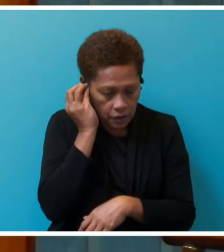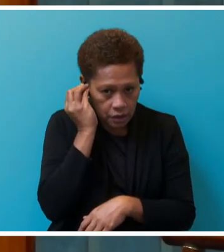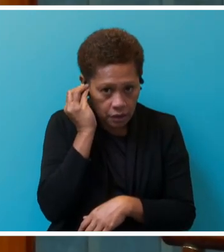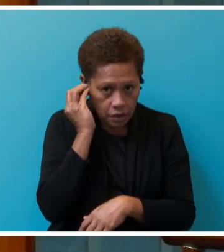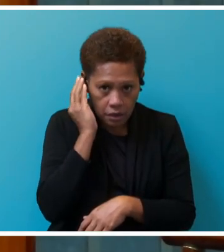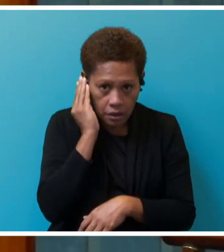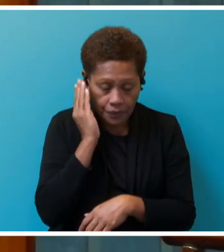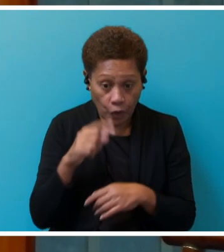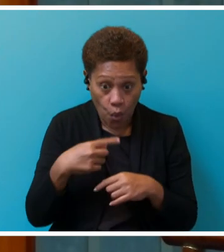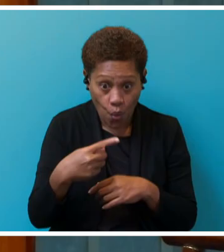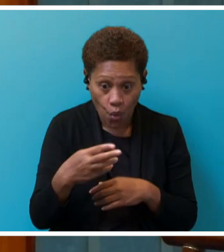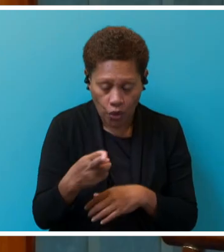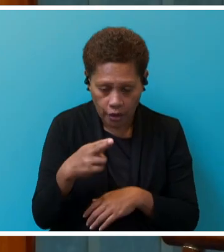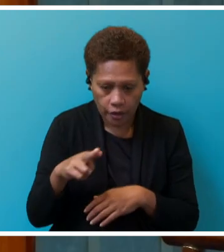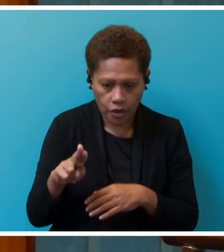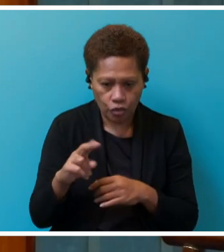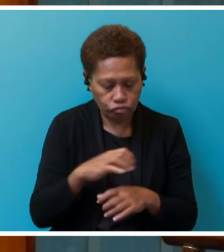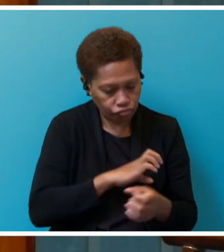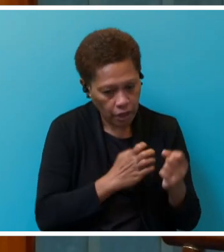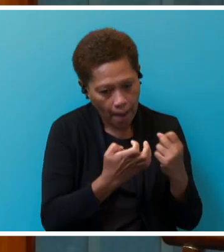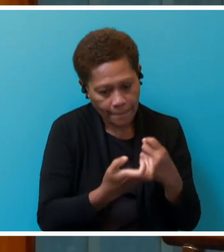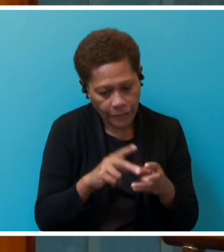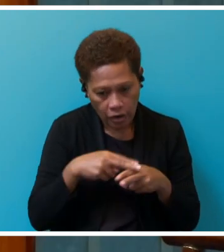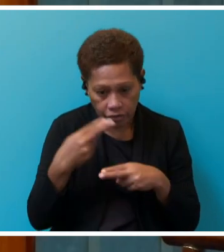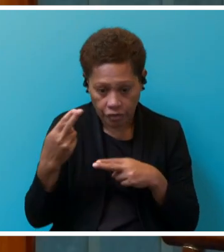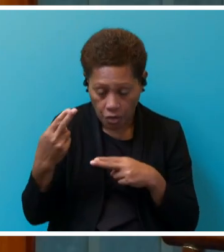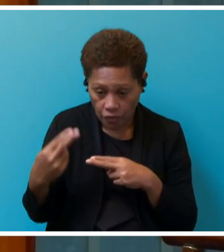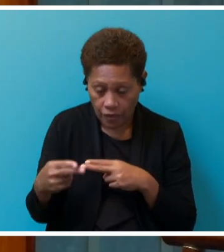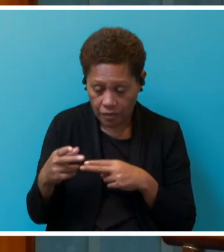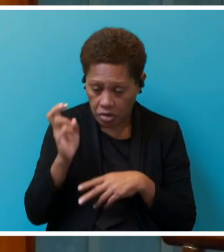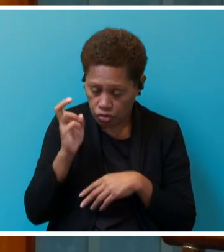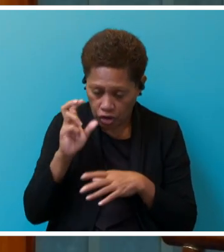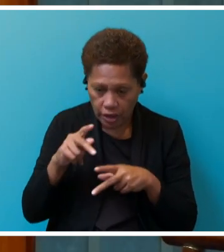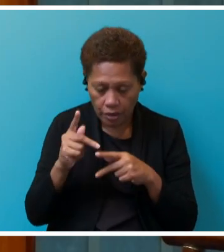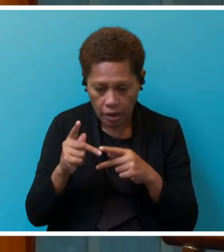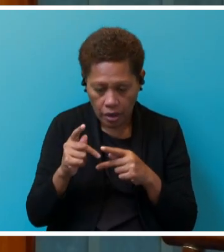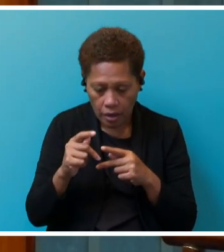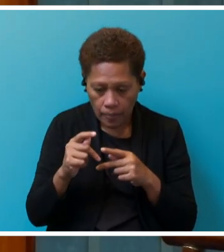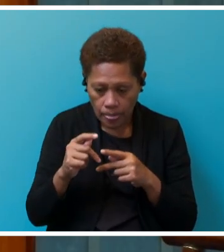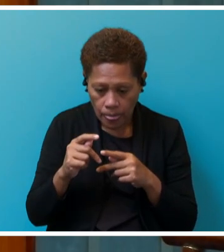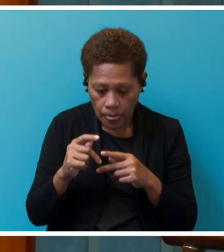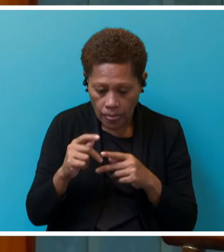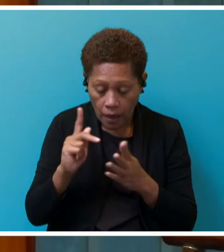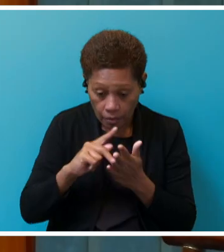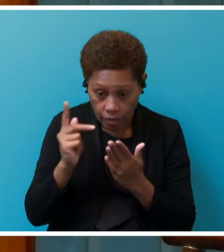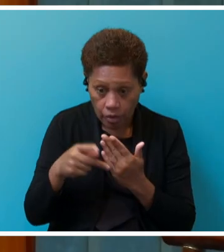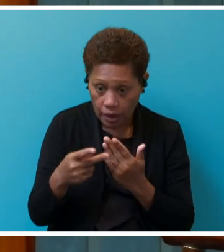through cooperatives, micro-enterprises, and training programs that connect traditional wisdom with modern